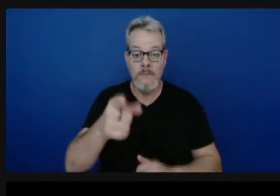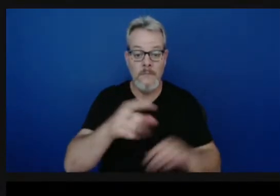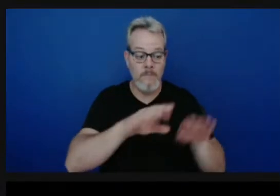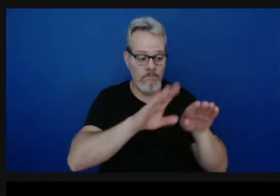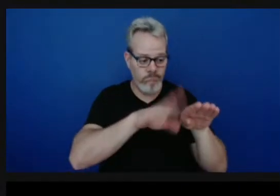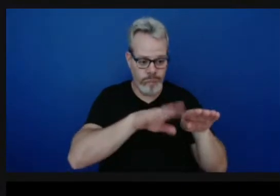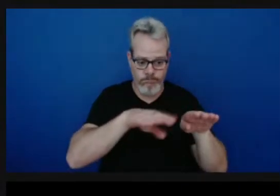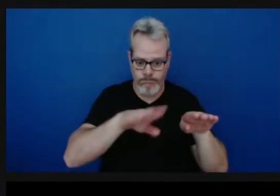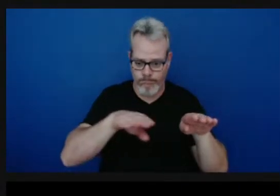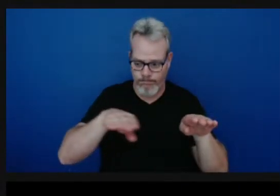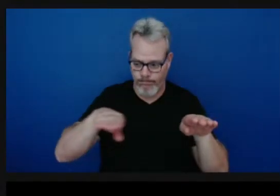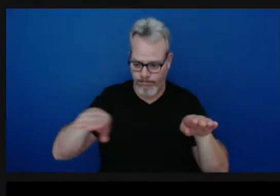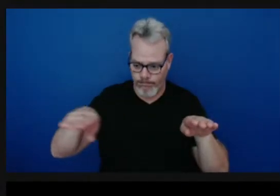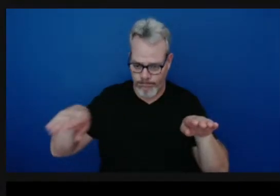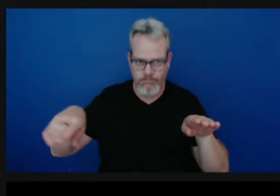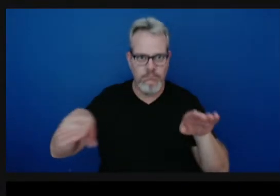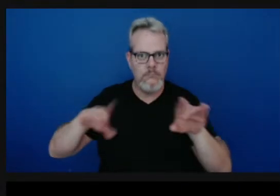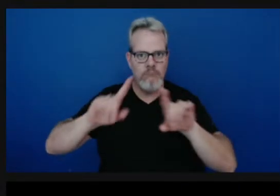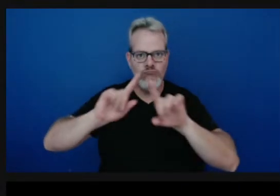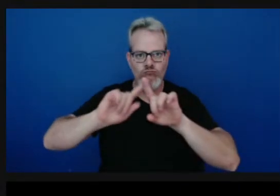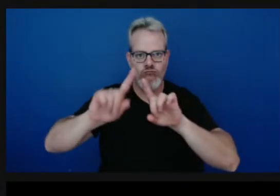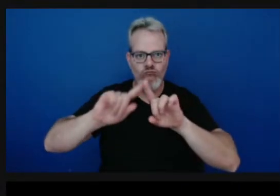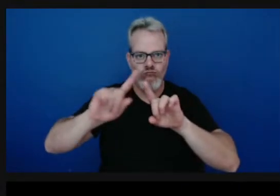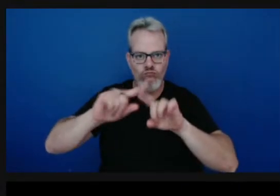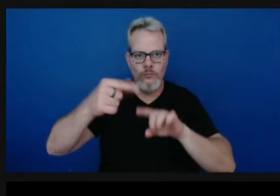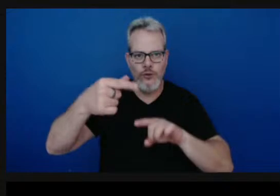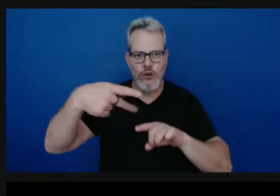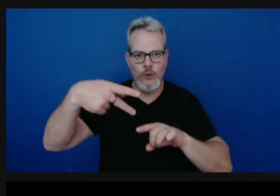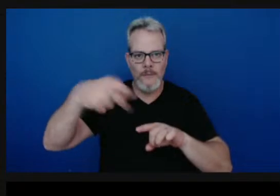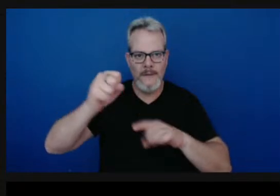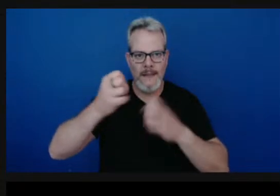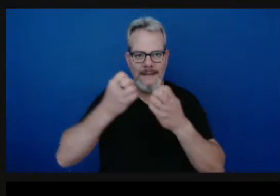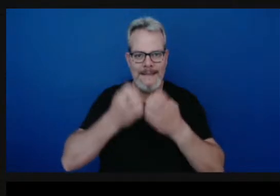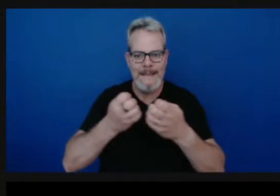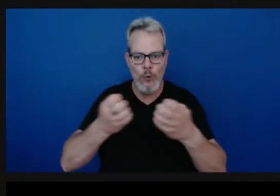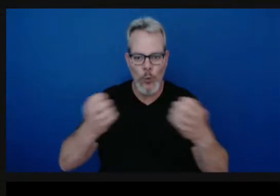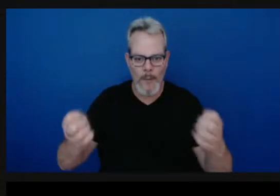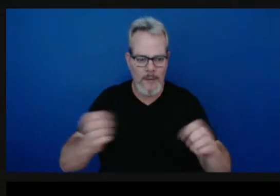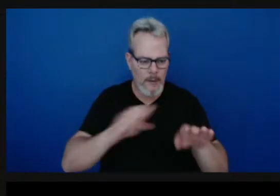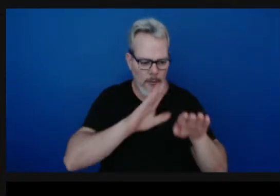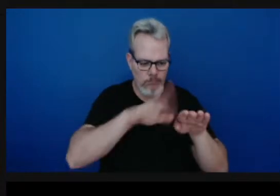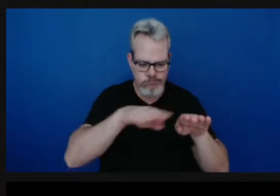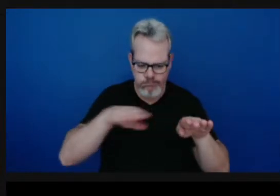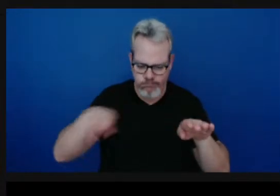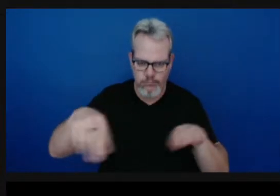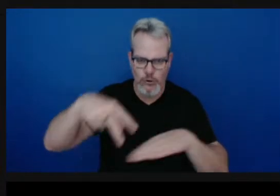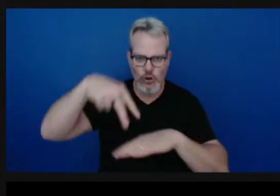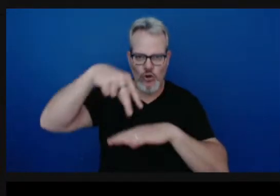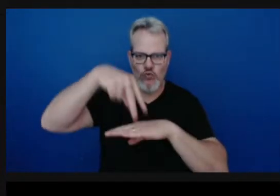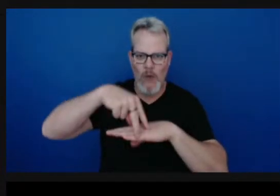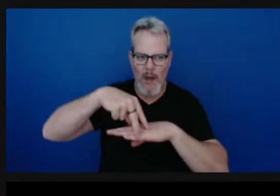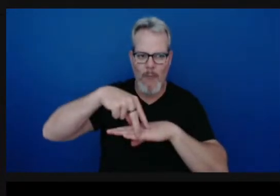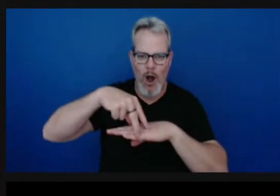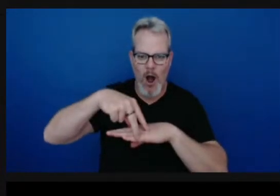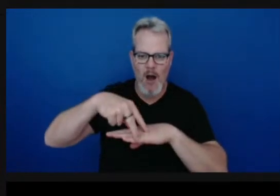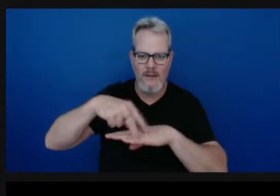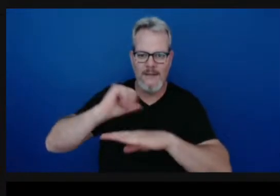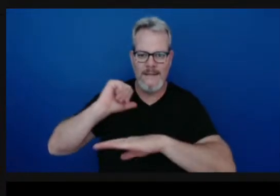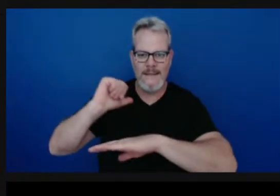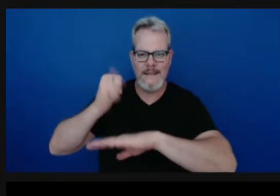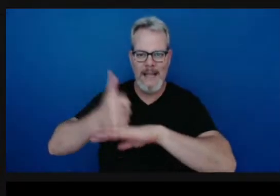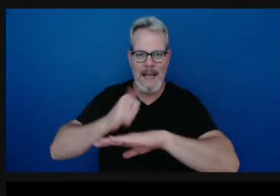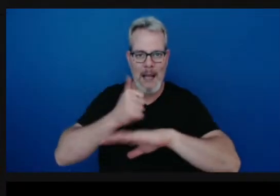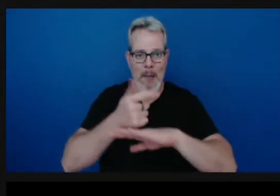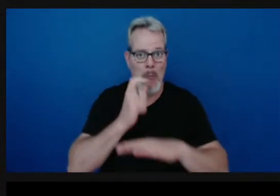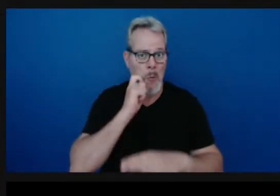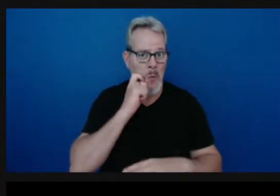tripods, all the GPS instruments in their cases. Looks like there's 8 of them that they're deploying during this campaign. So cool to see that.